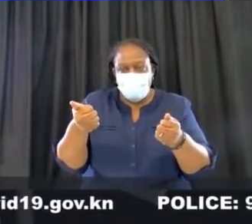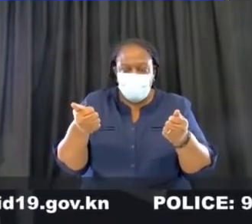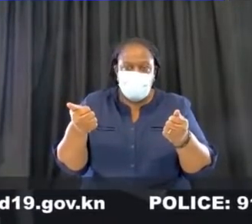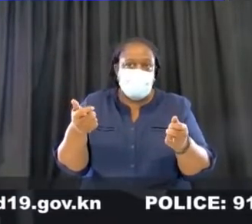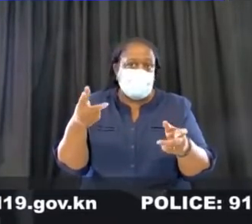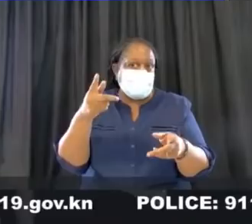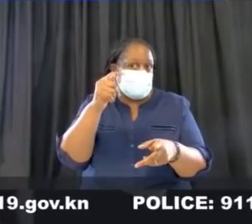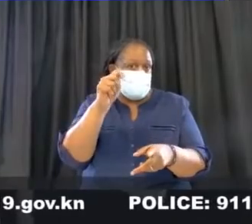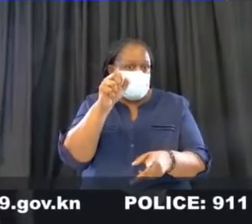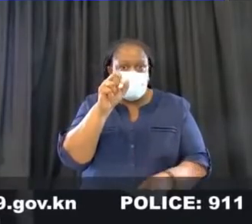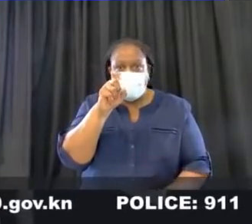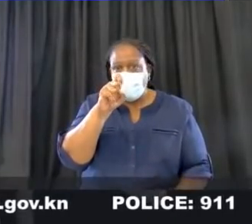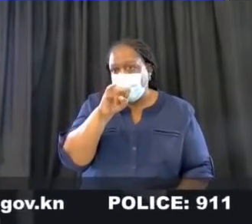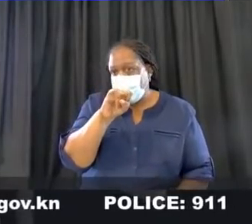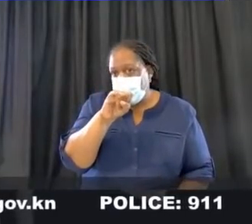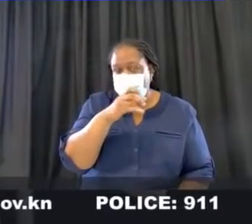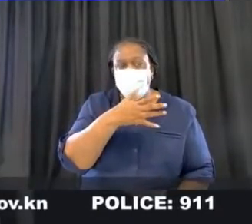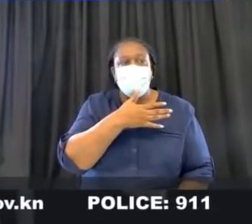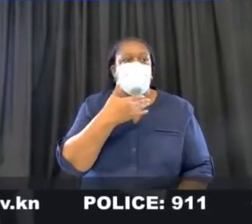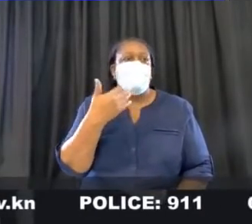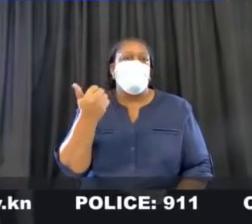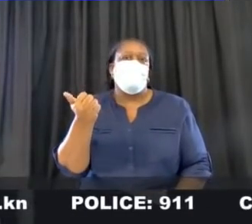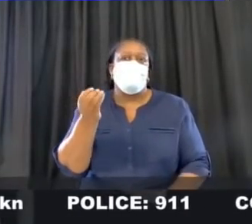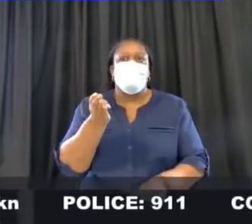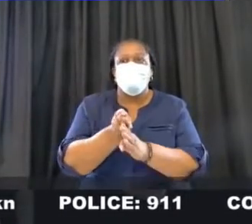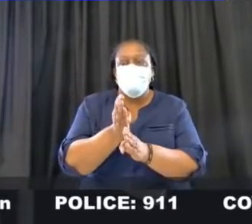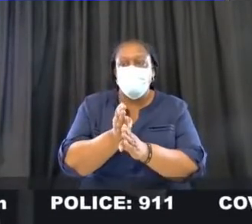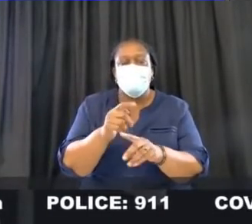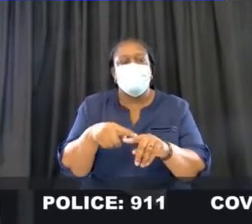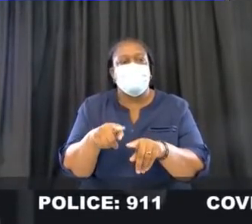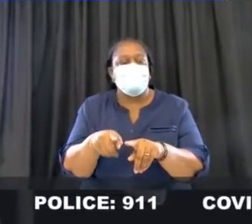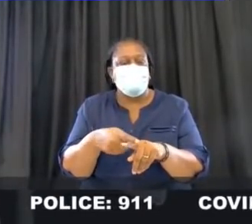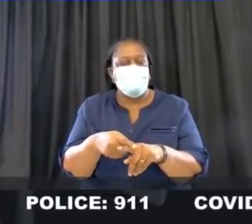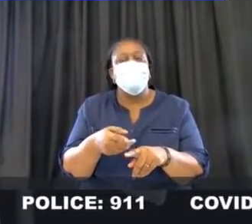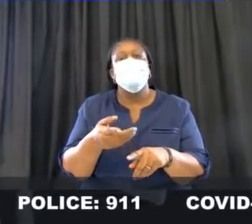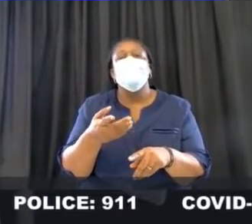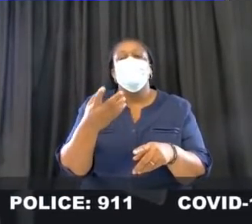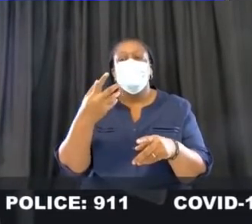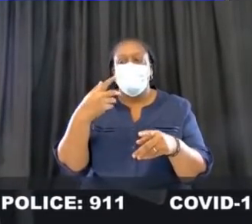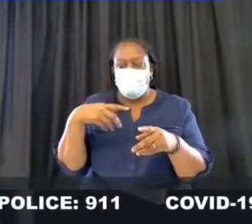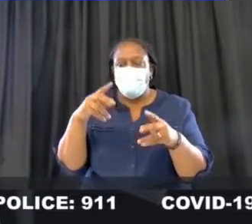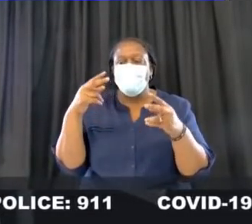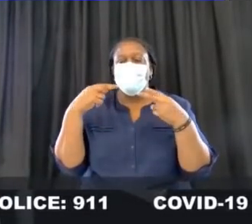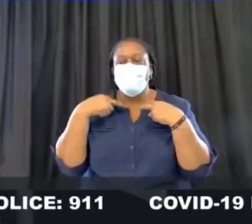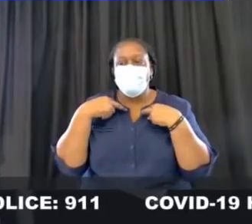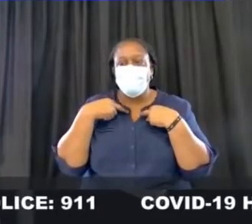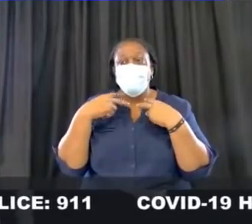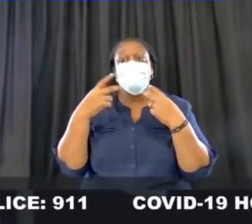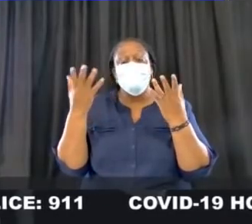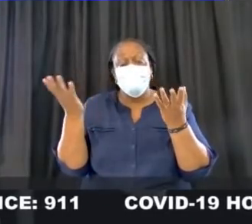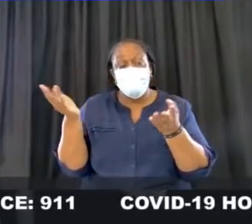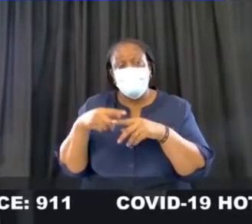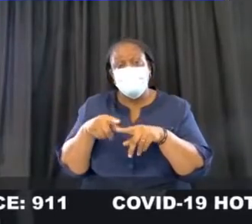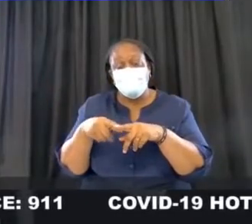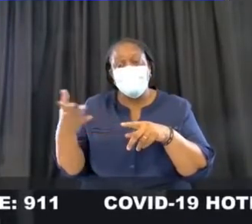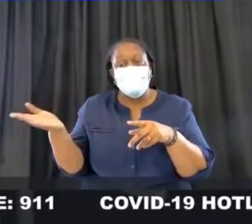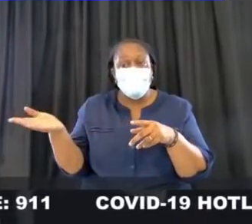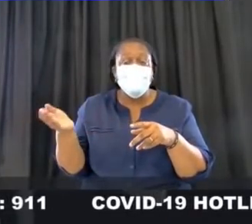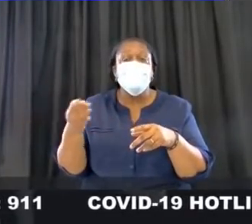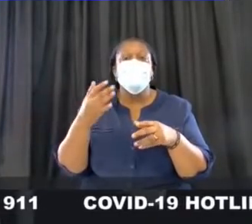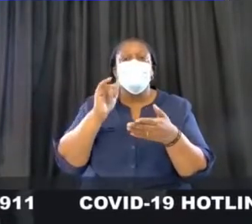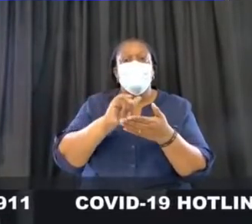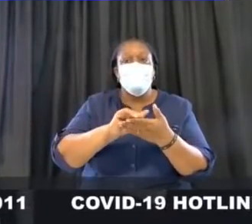operating within this bubble should be fully vaccinated individuals, and they would have gone through the travel